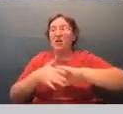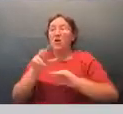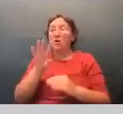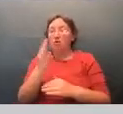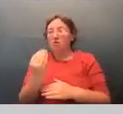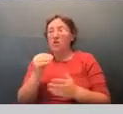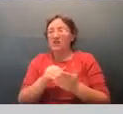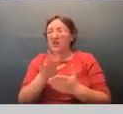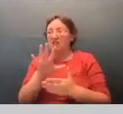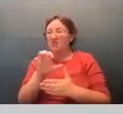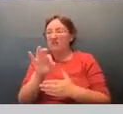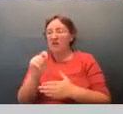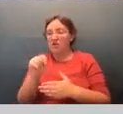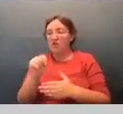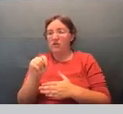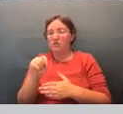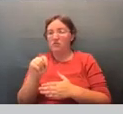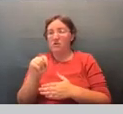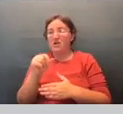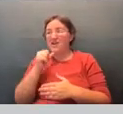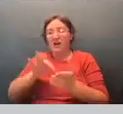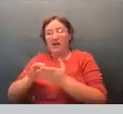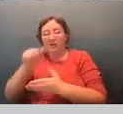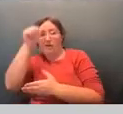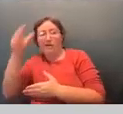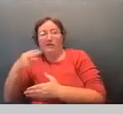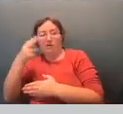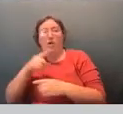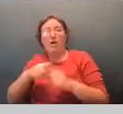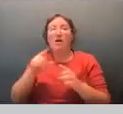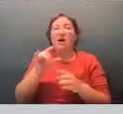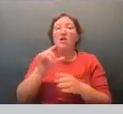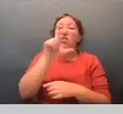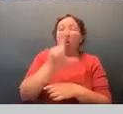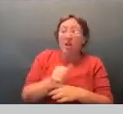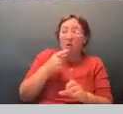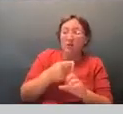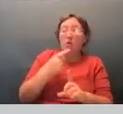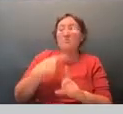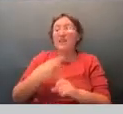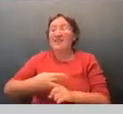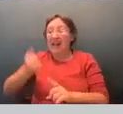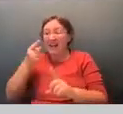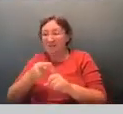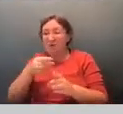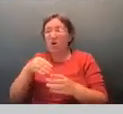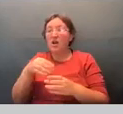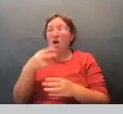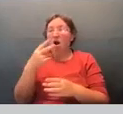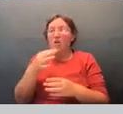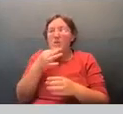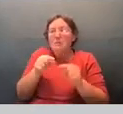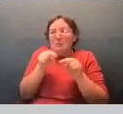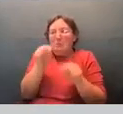14,500 and some feet. It's pretty amazing that the lowest point in the 48 states and the highest point in the 48 states are